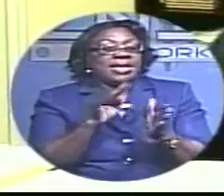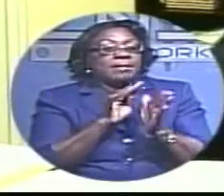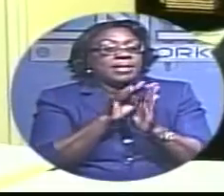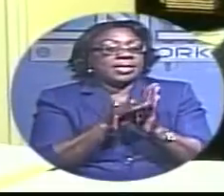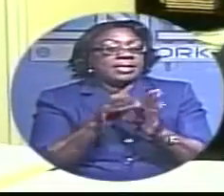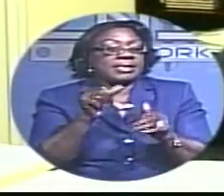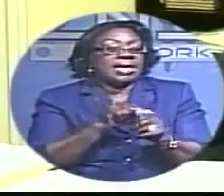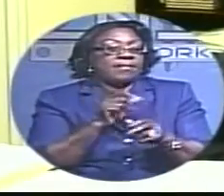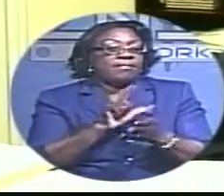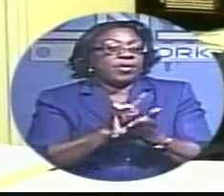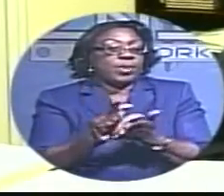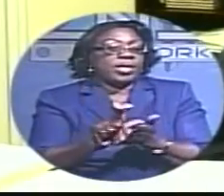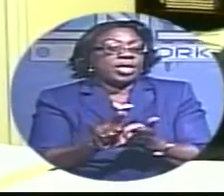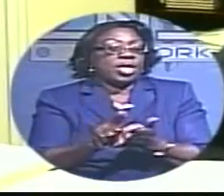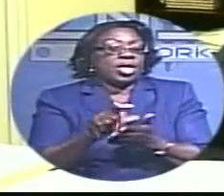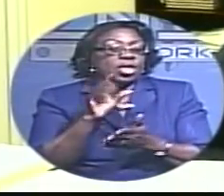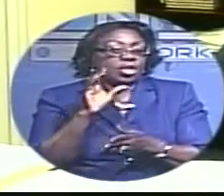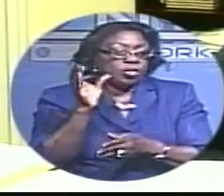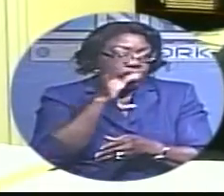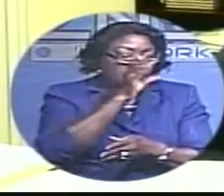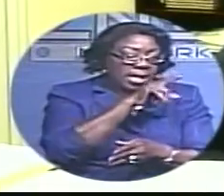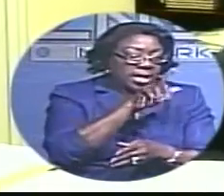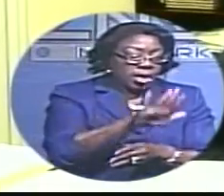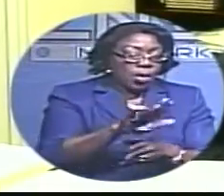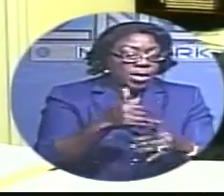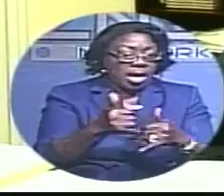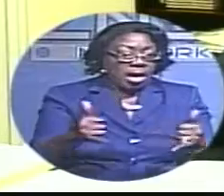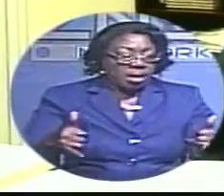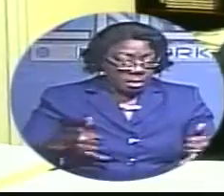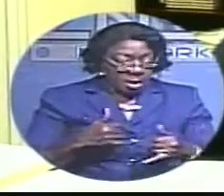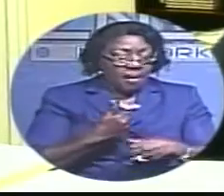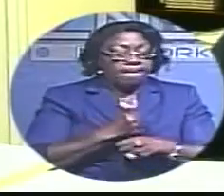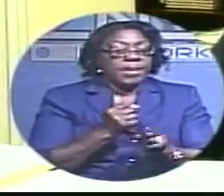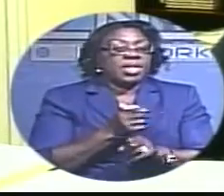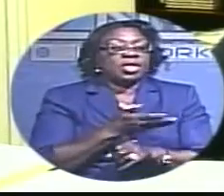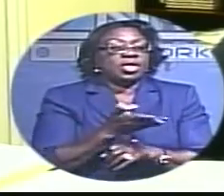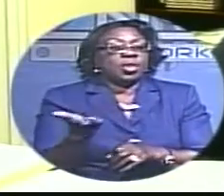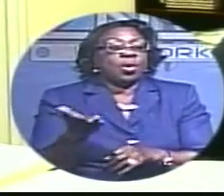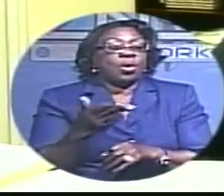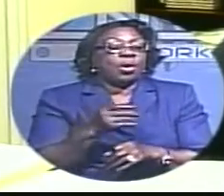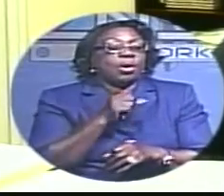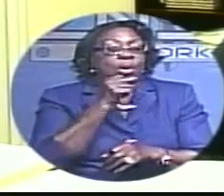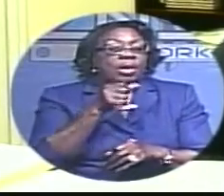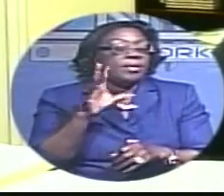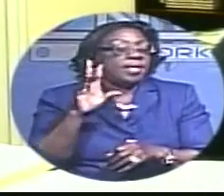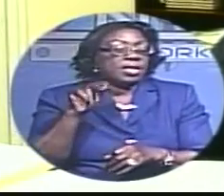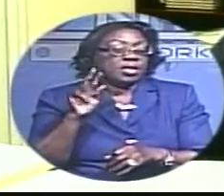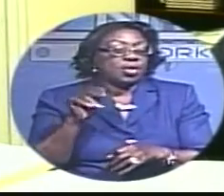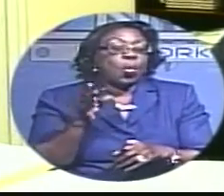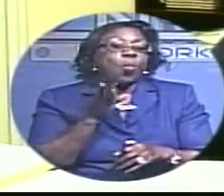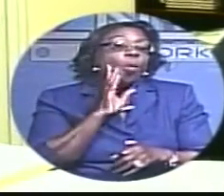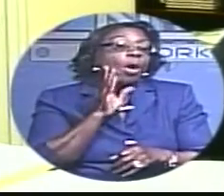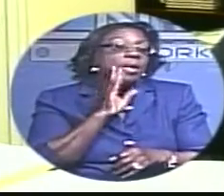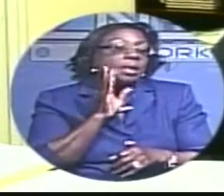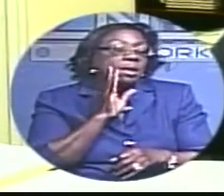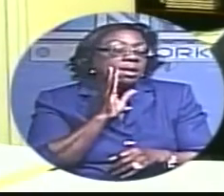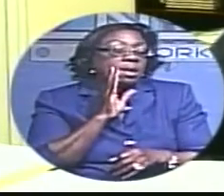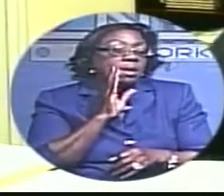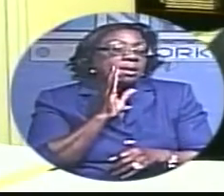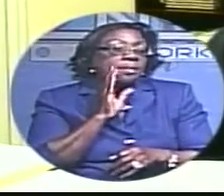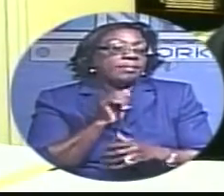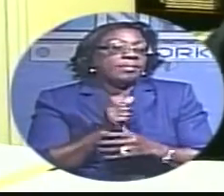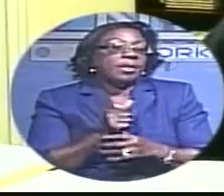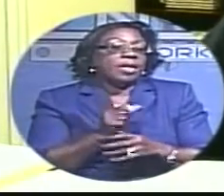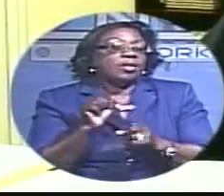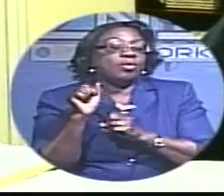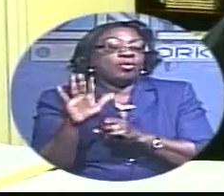every week to just check your yard, make sure your containers are covered, or you empty out any standing water, you fill in what needs to be filled in, or